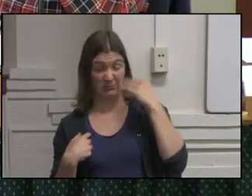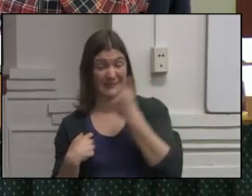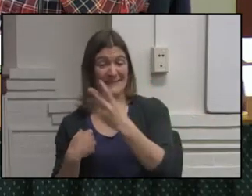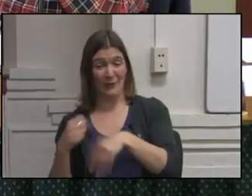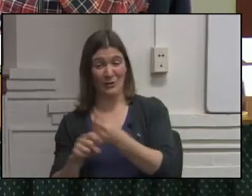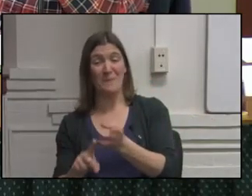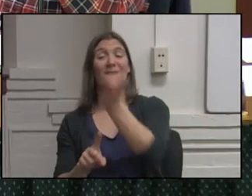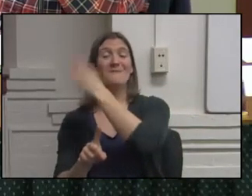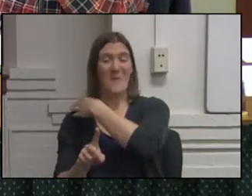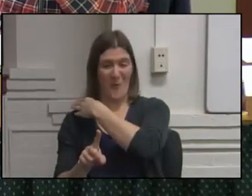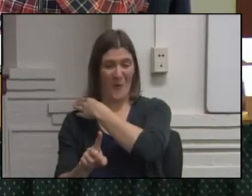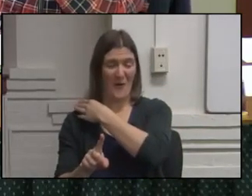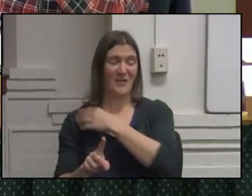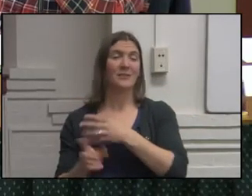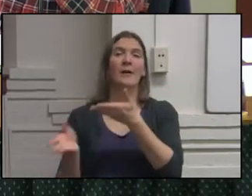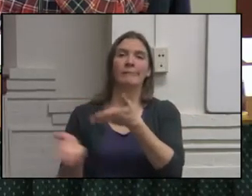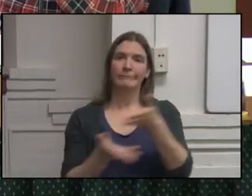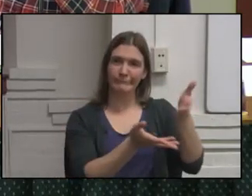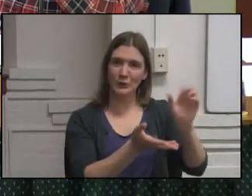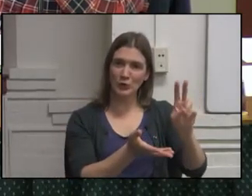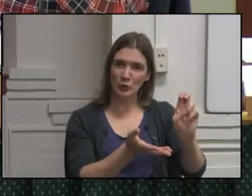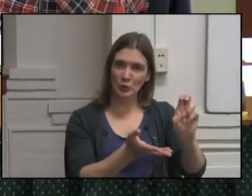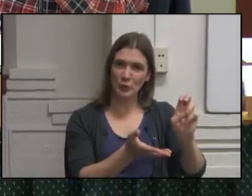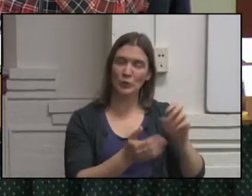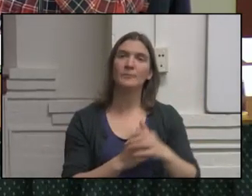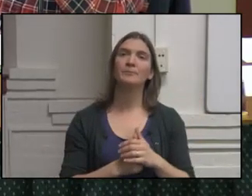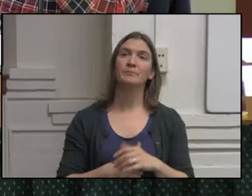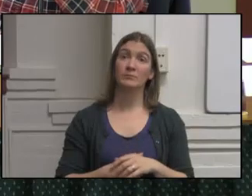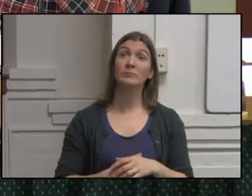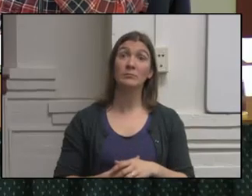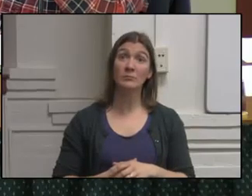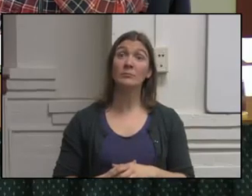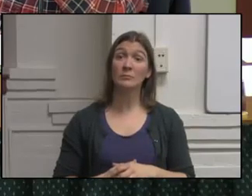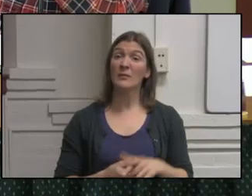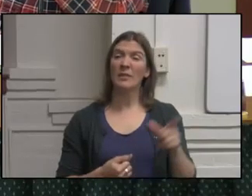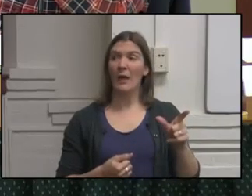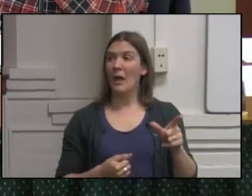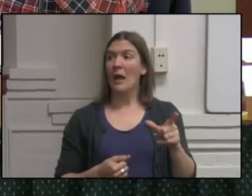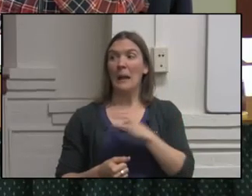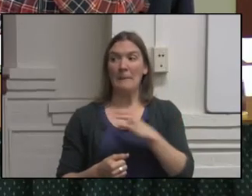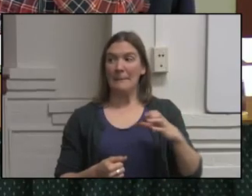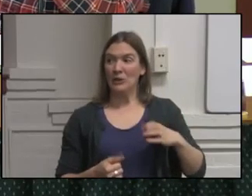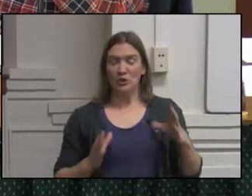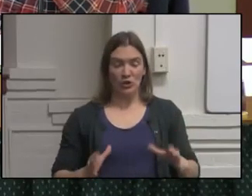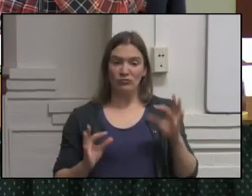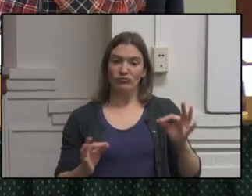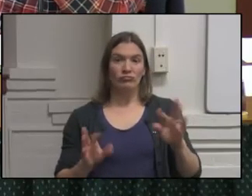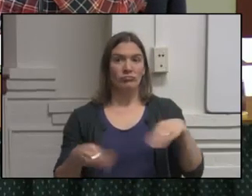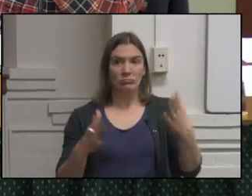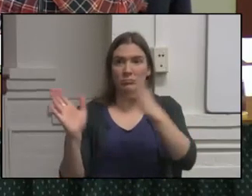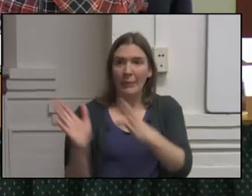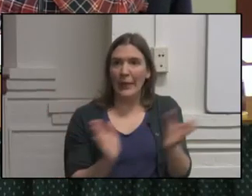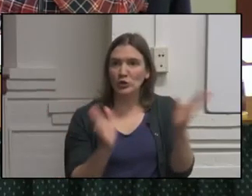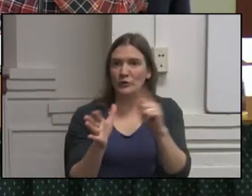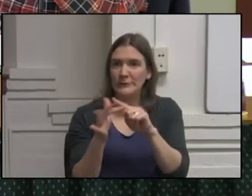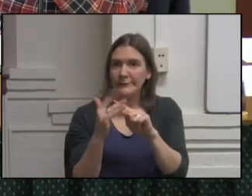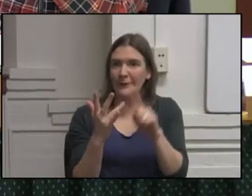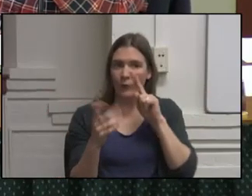number of years. And they provide a lot of planning services to the region.